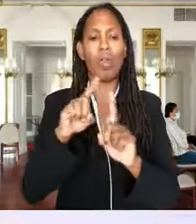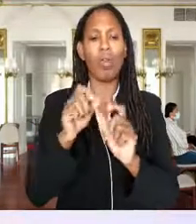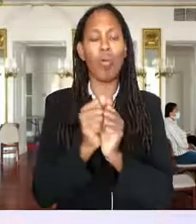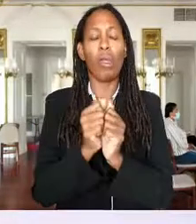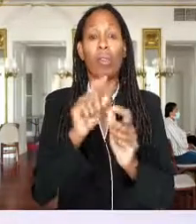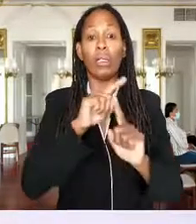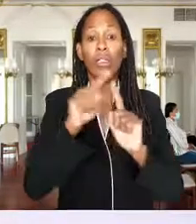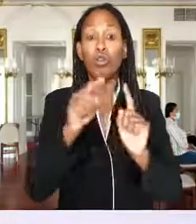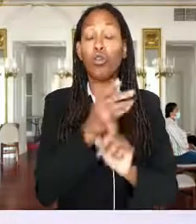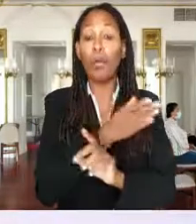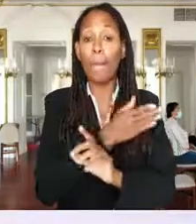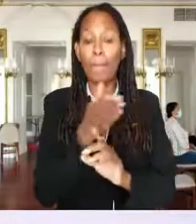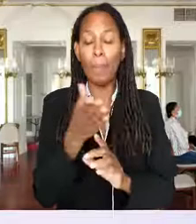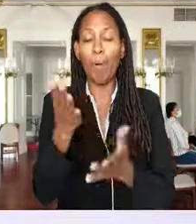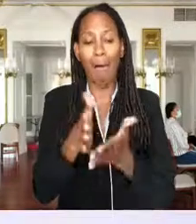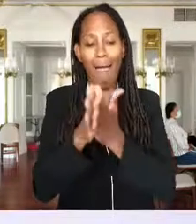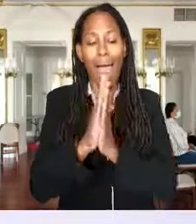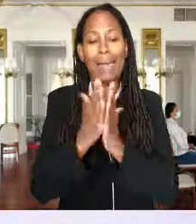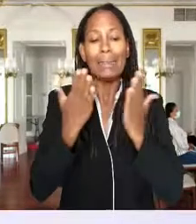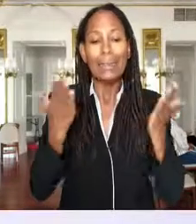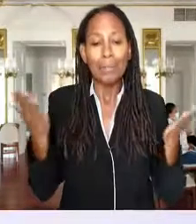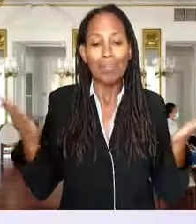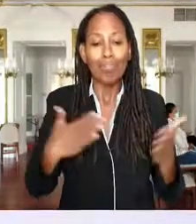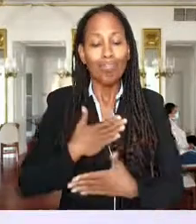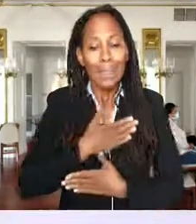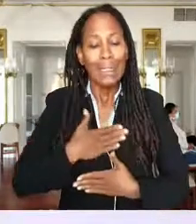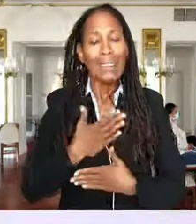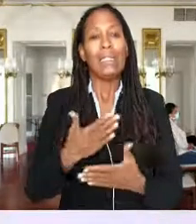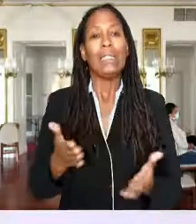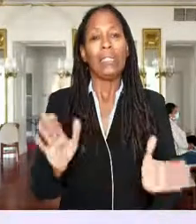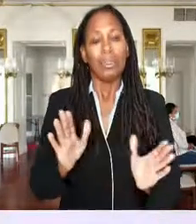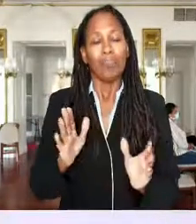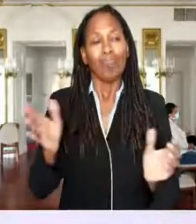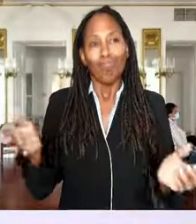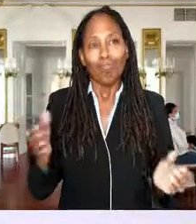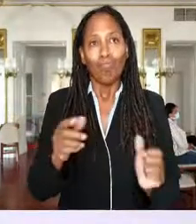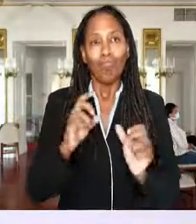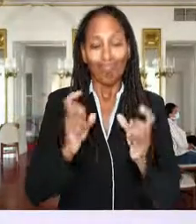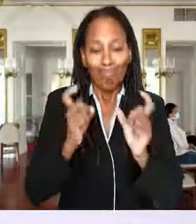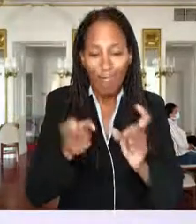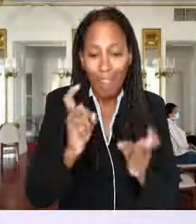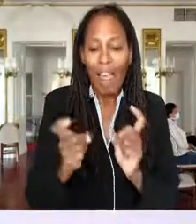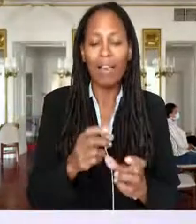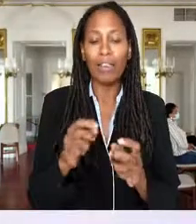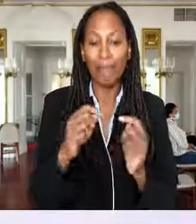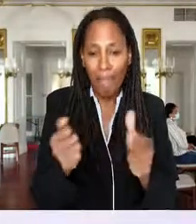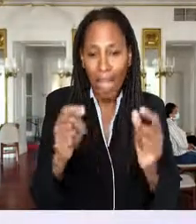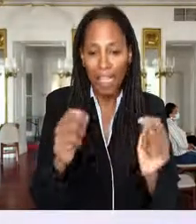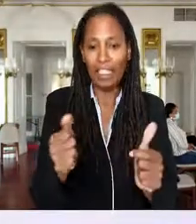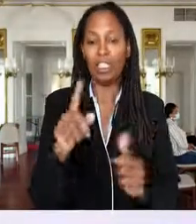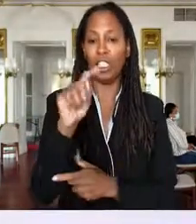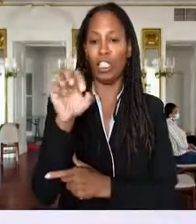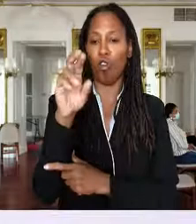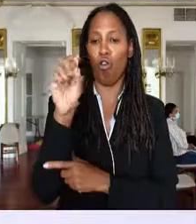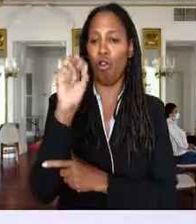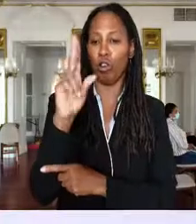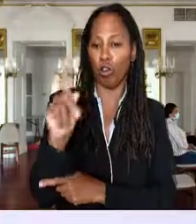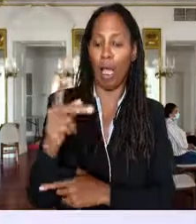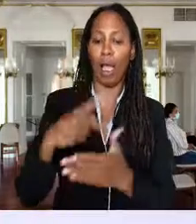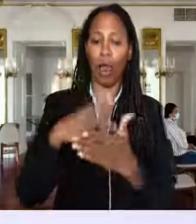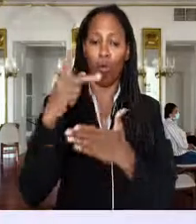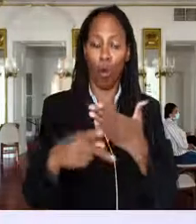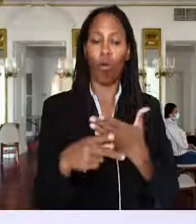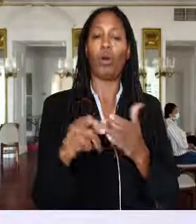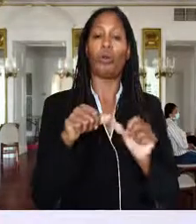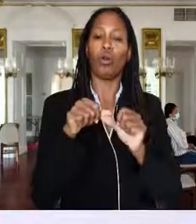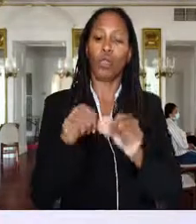St. Croix project so we can get them into production and we can get construction going, which will help to keep our flow of